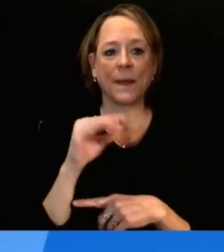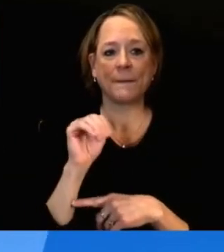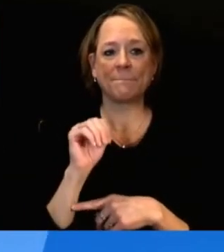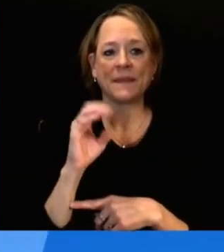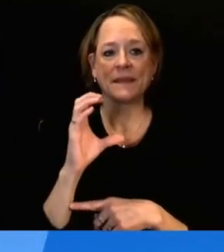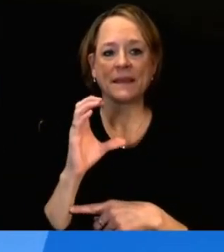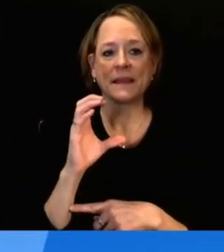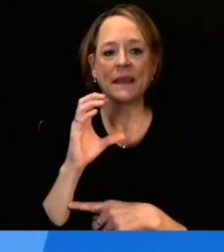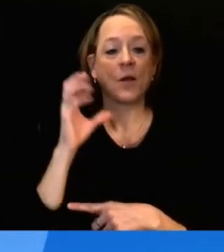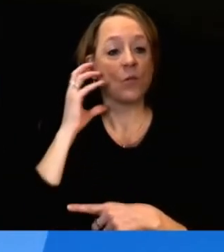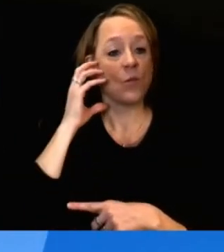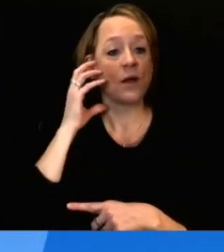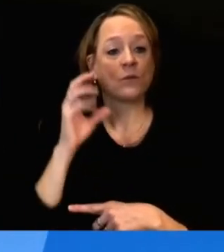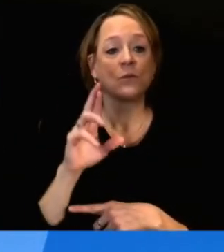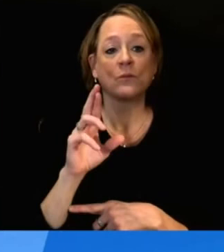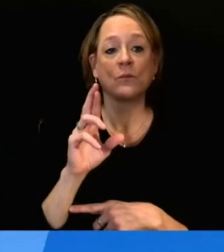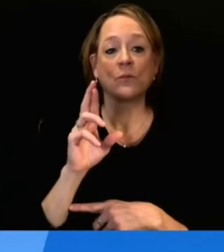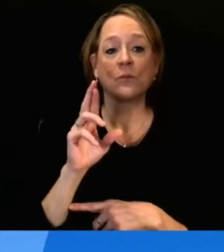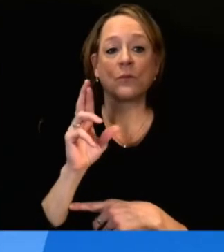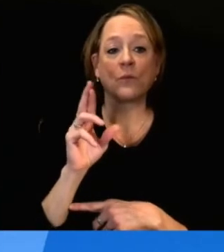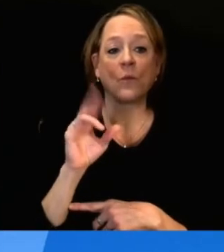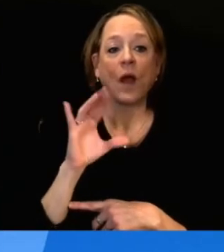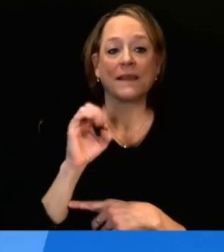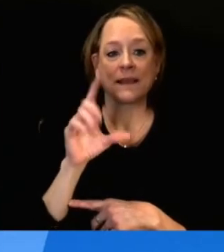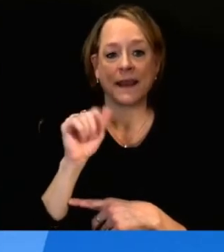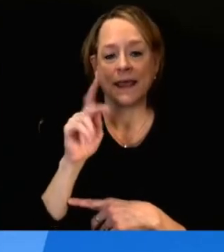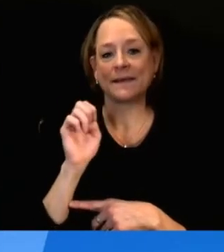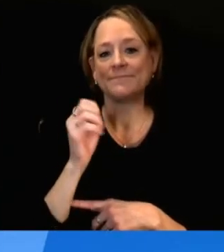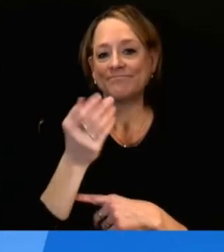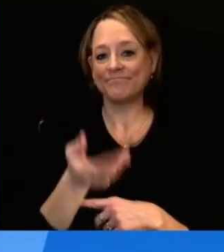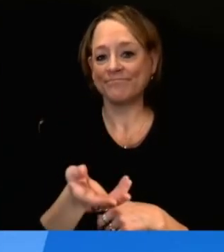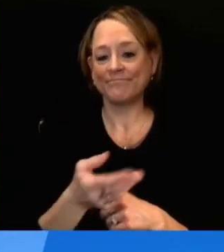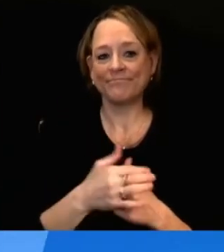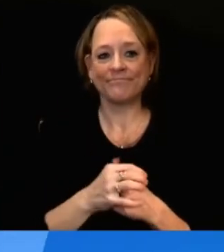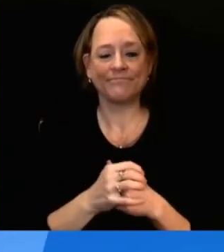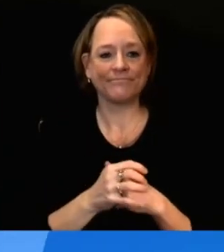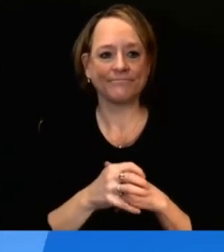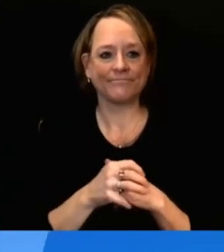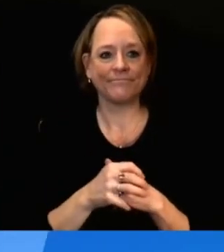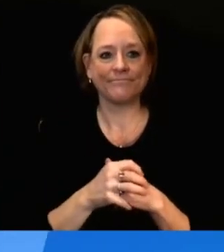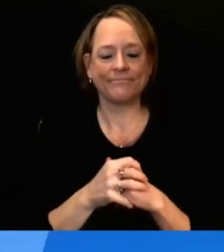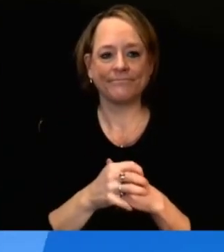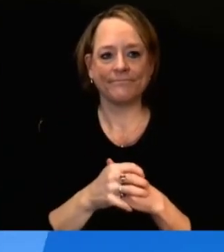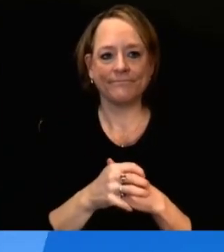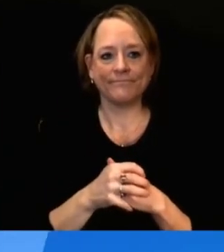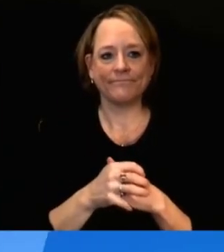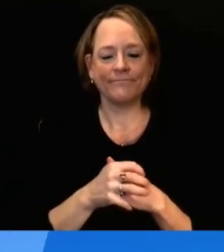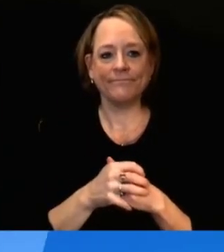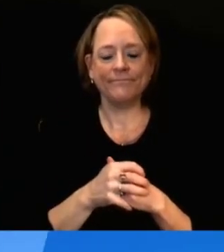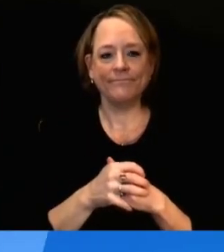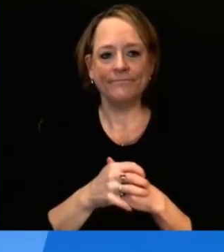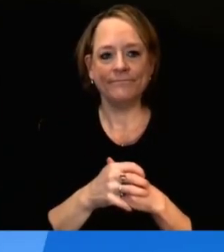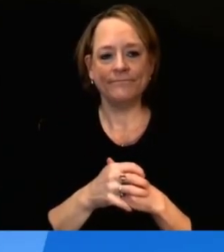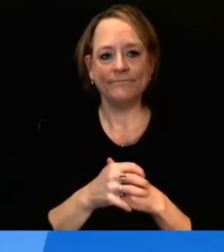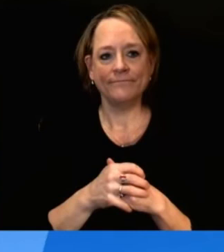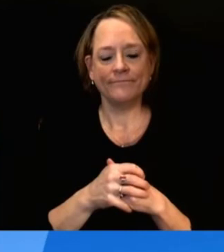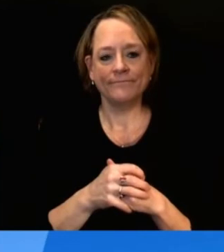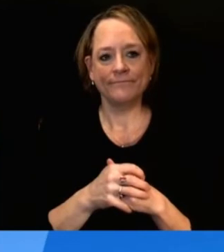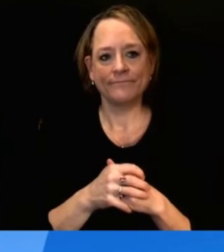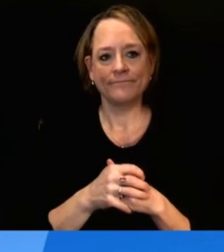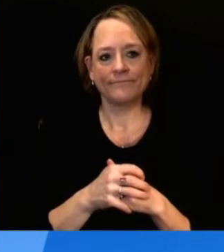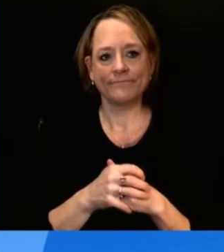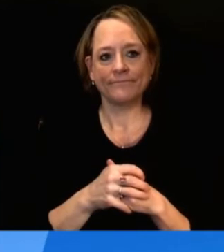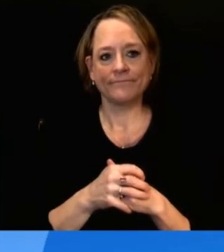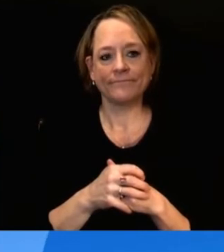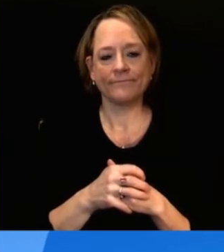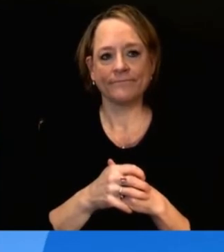Hi, can you hear me there? Yeah, my question concerns the hospital case